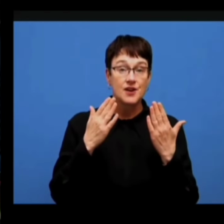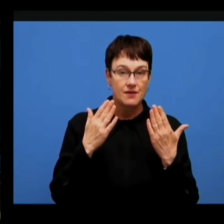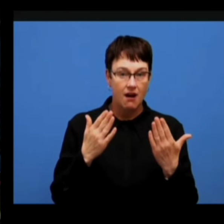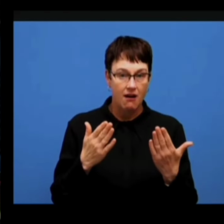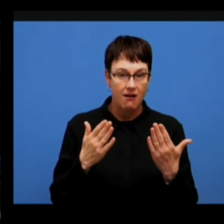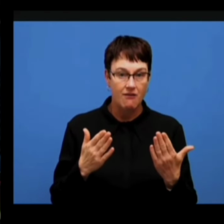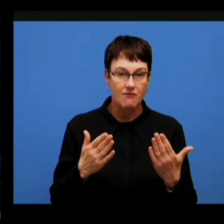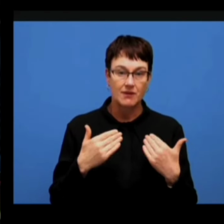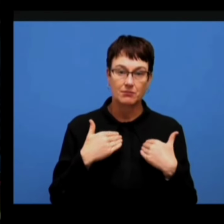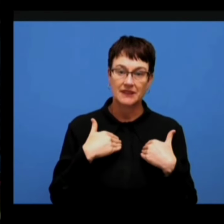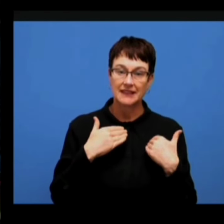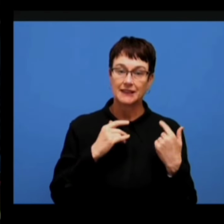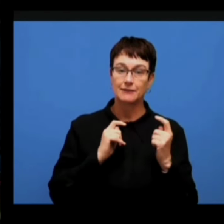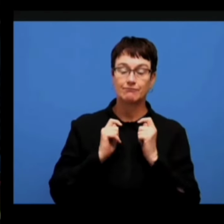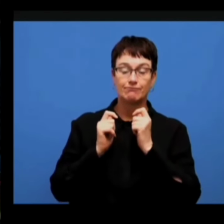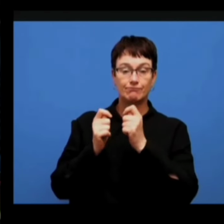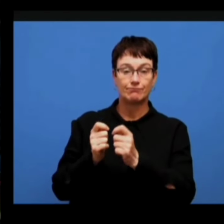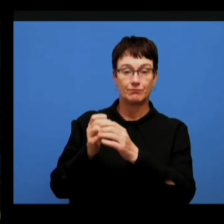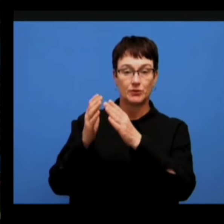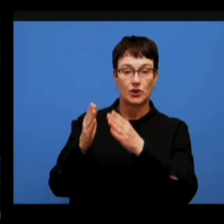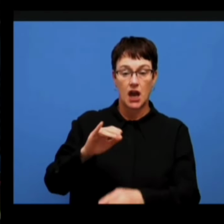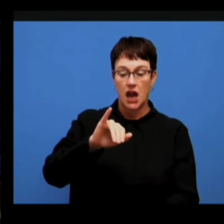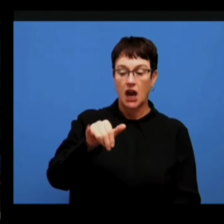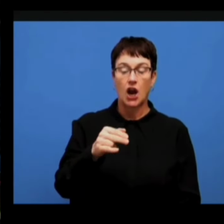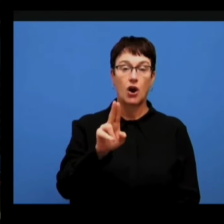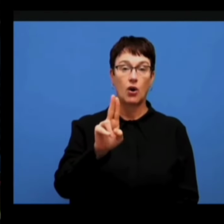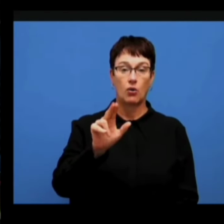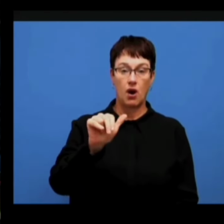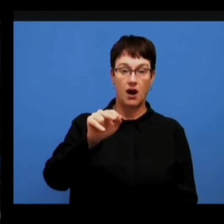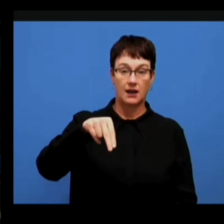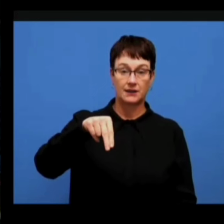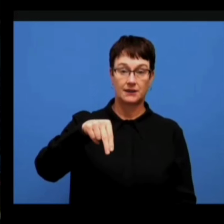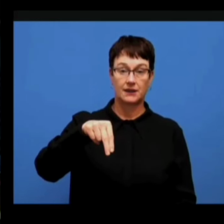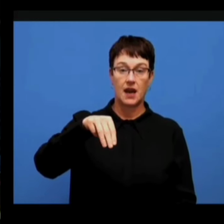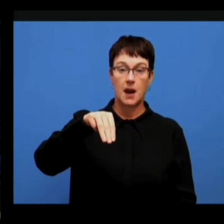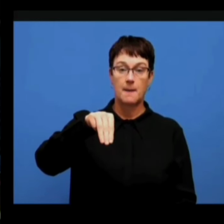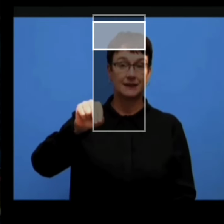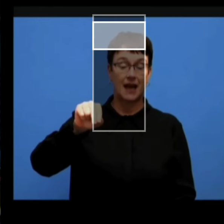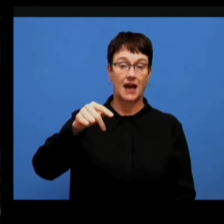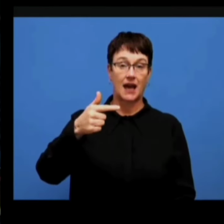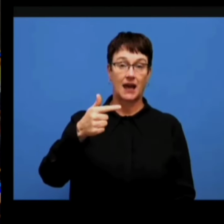of Colombia and Nobel Peace Prize laureate.